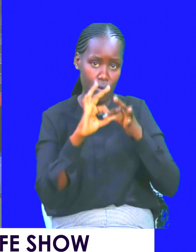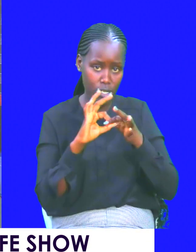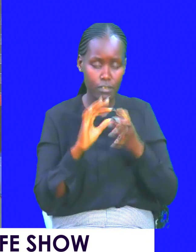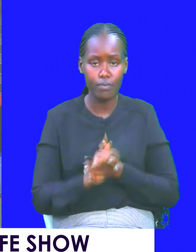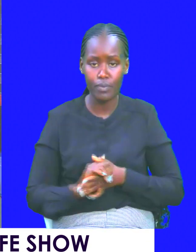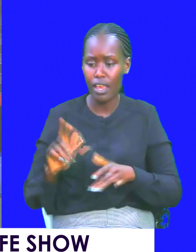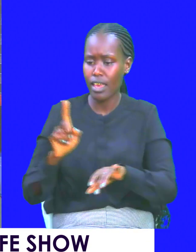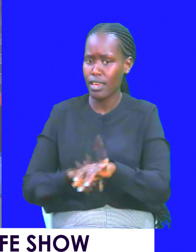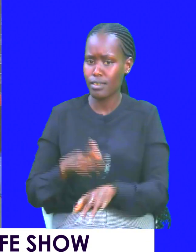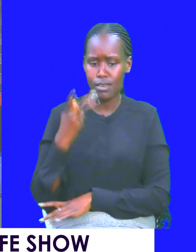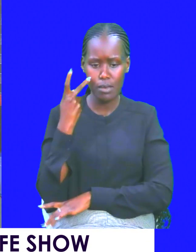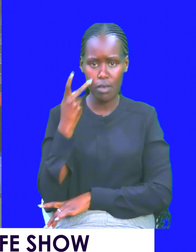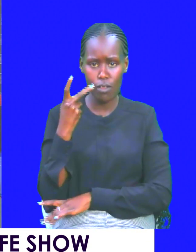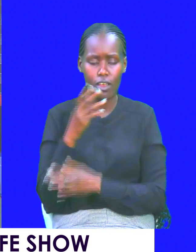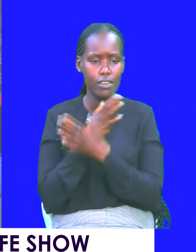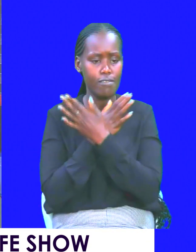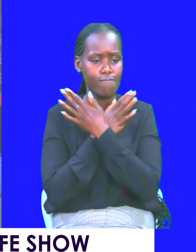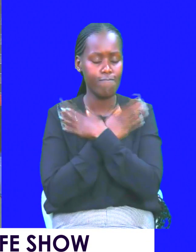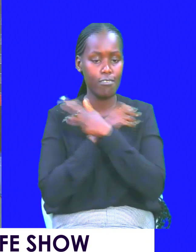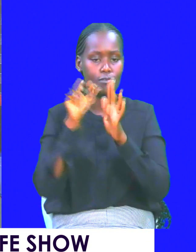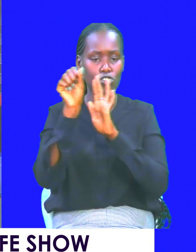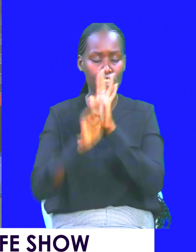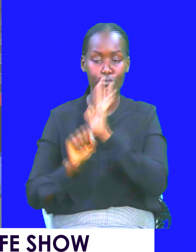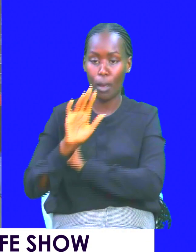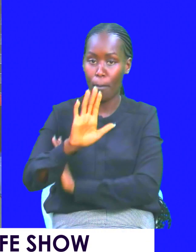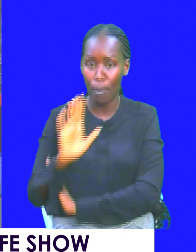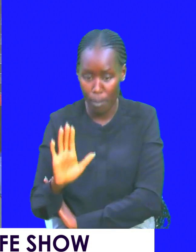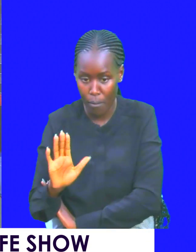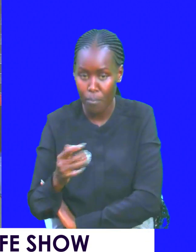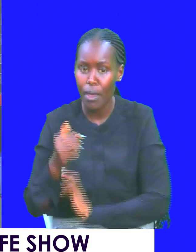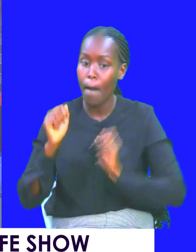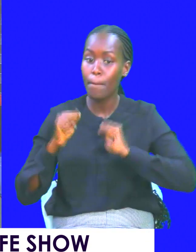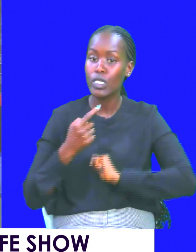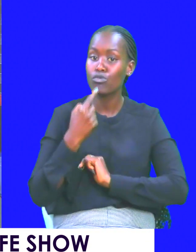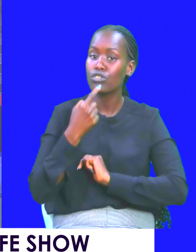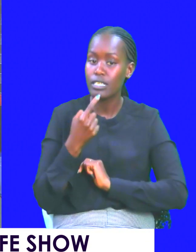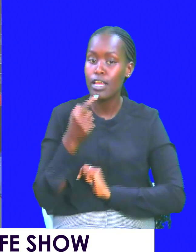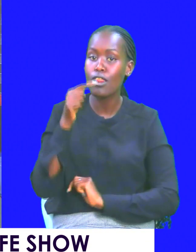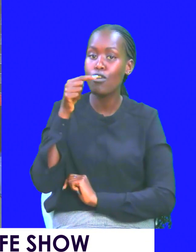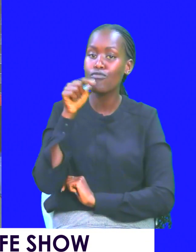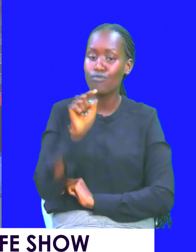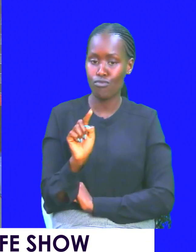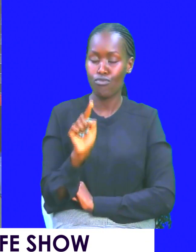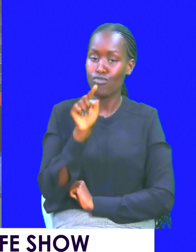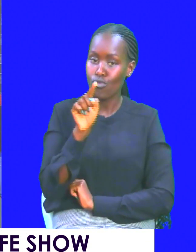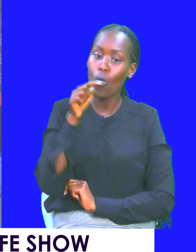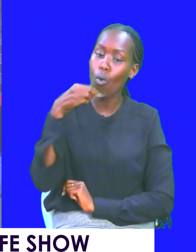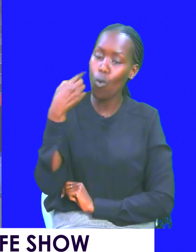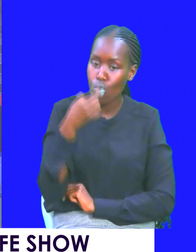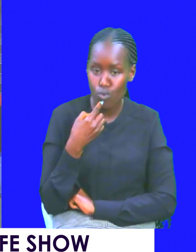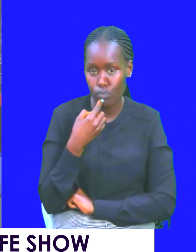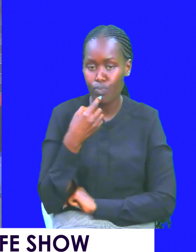When I look at your friendships, I can tell who you are. Yeah, many times